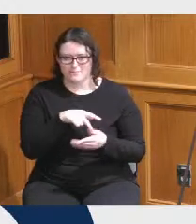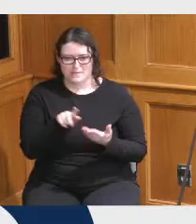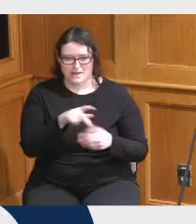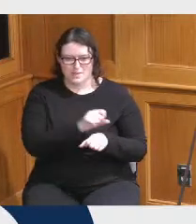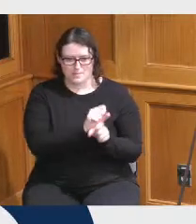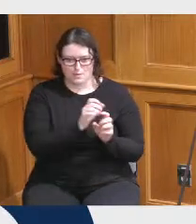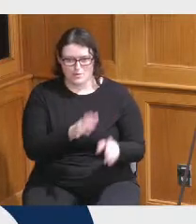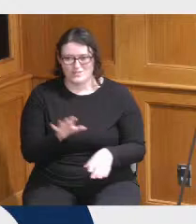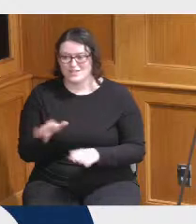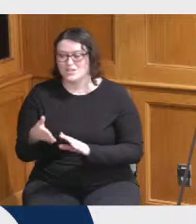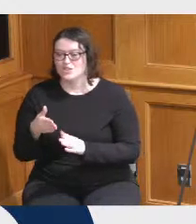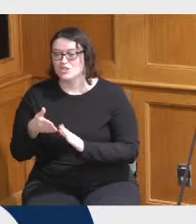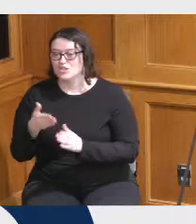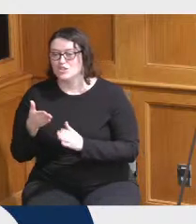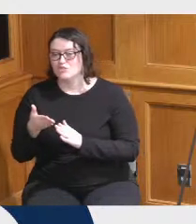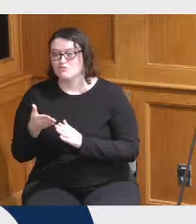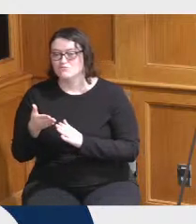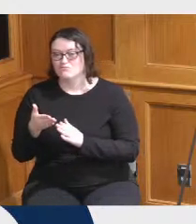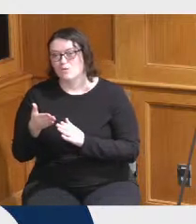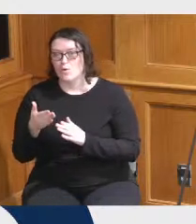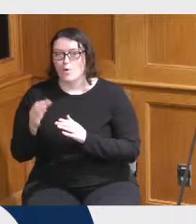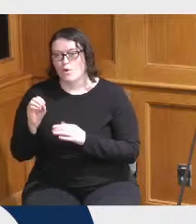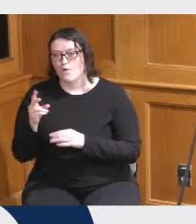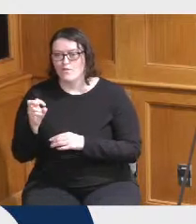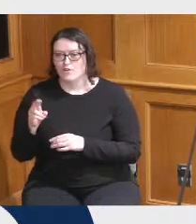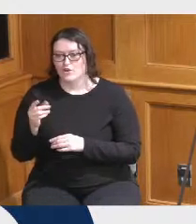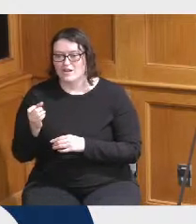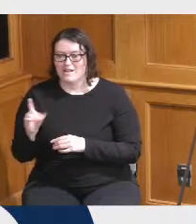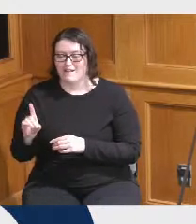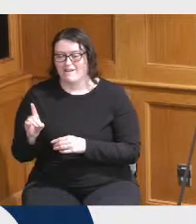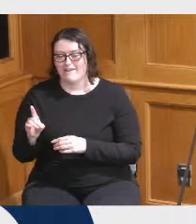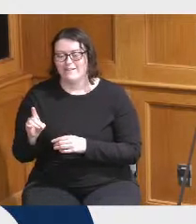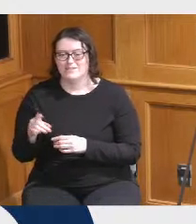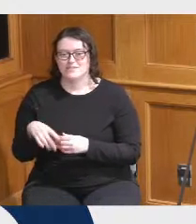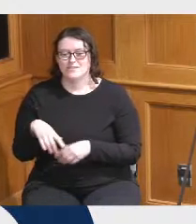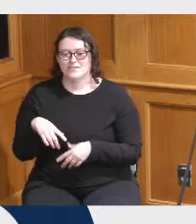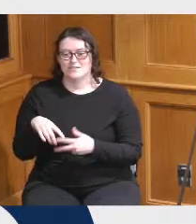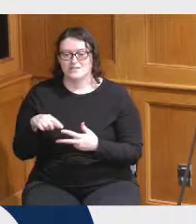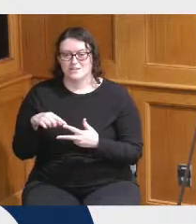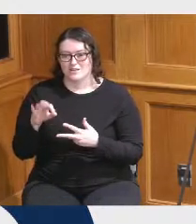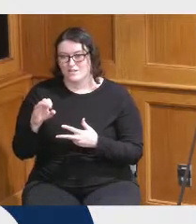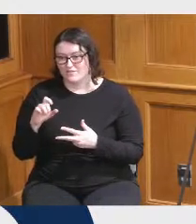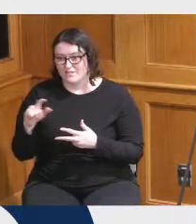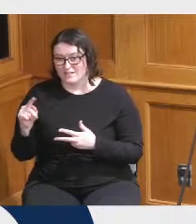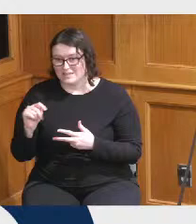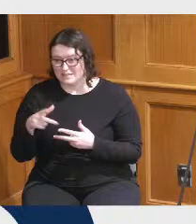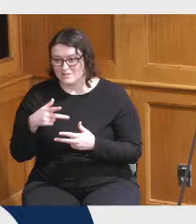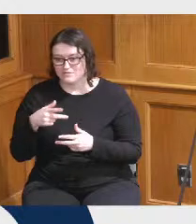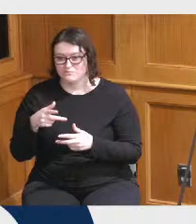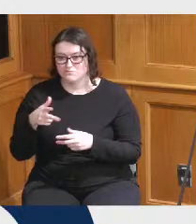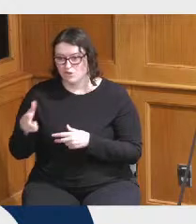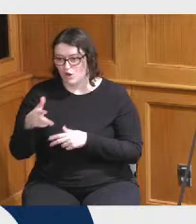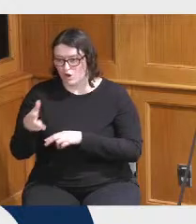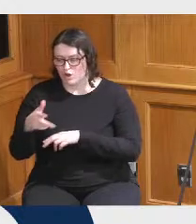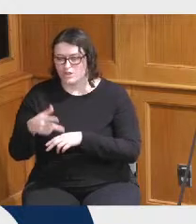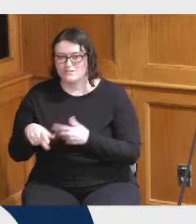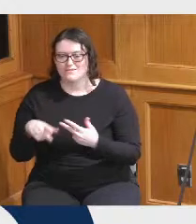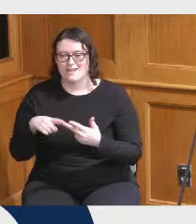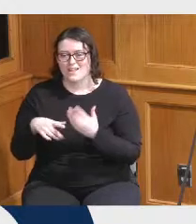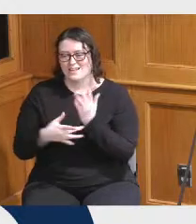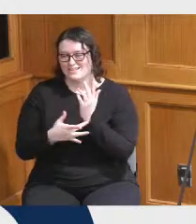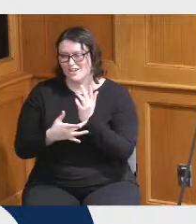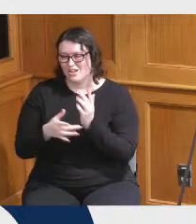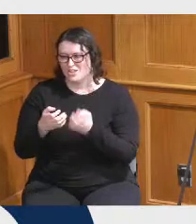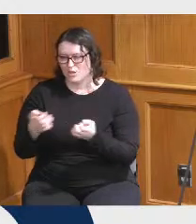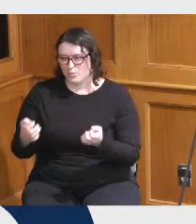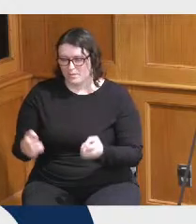cost for our general fund overhead, fleet, and our capital outlay for office technology equipment. So that